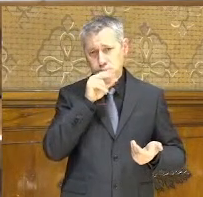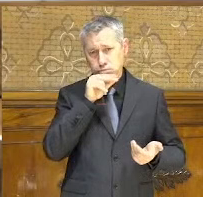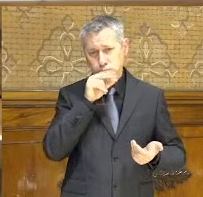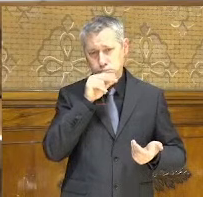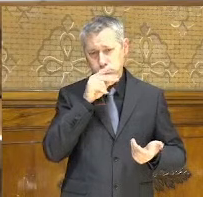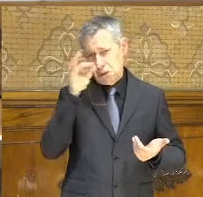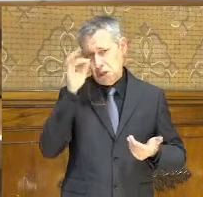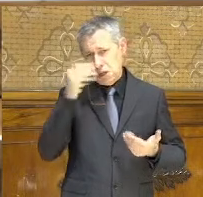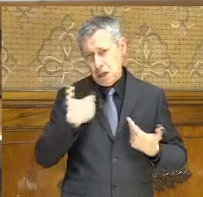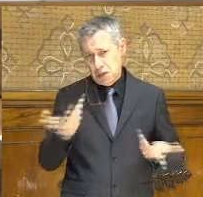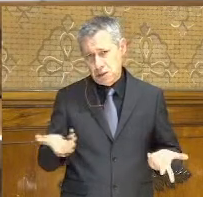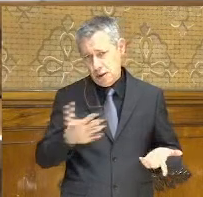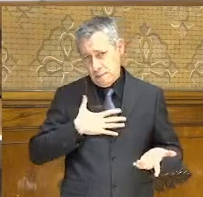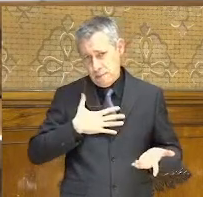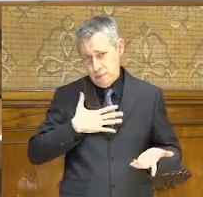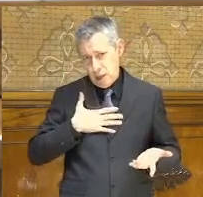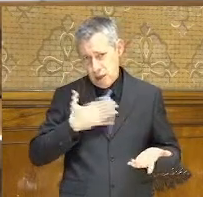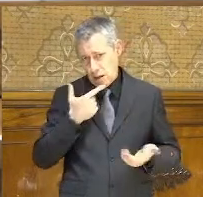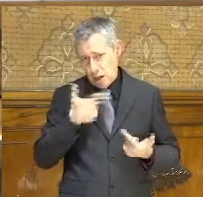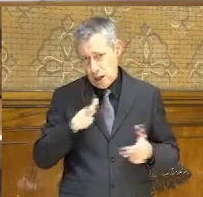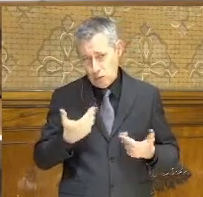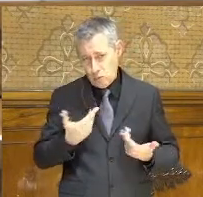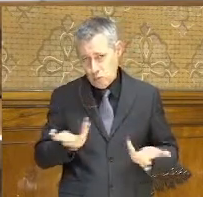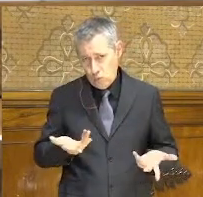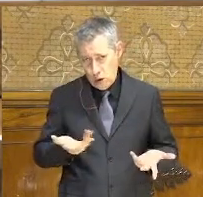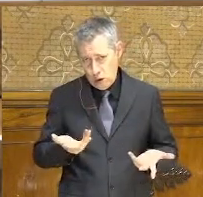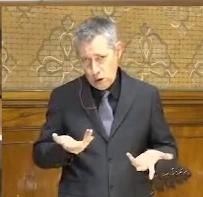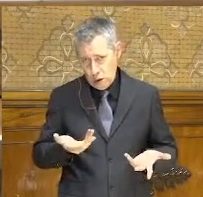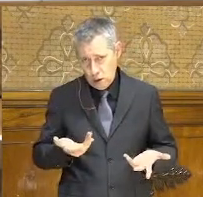are languages in which I don't work.